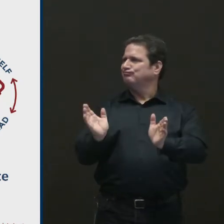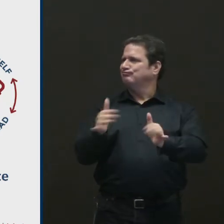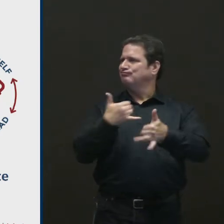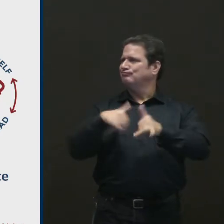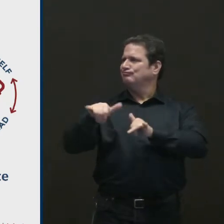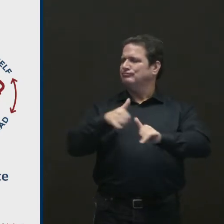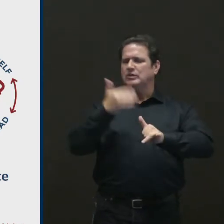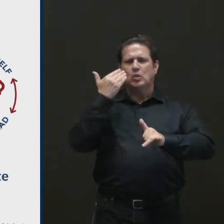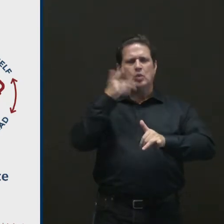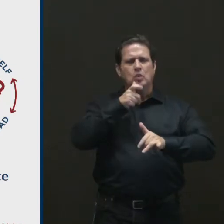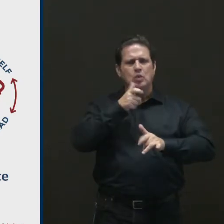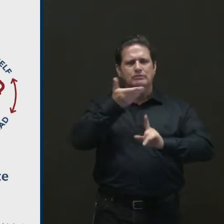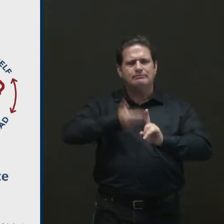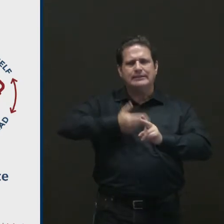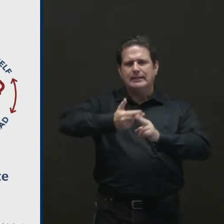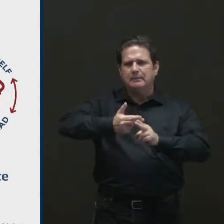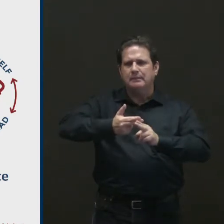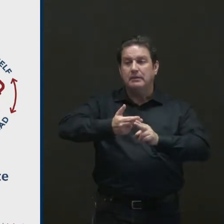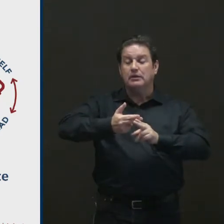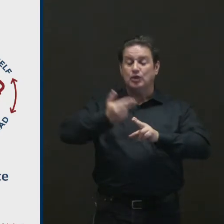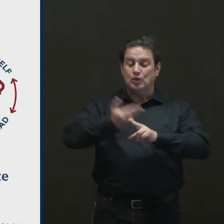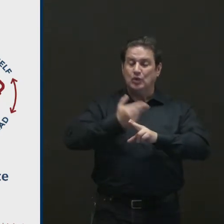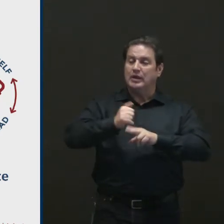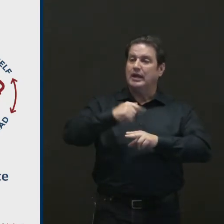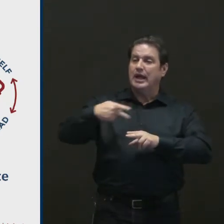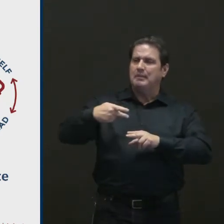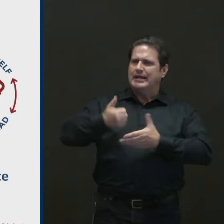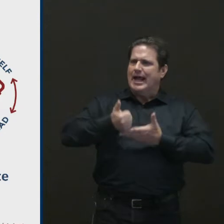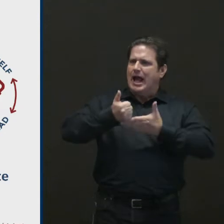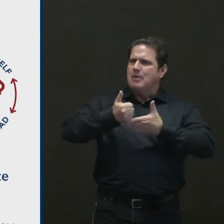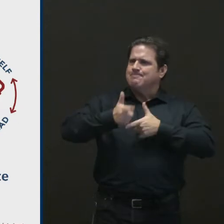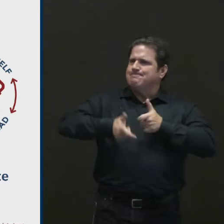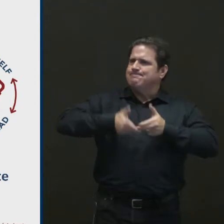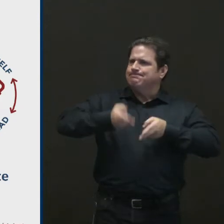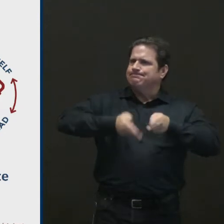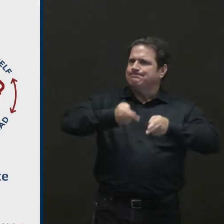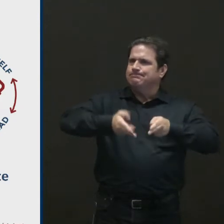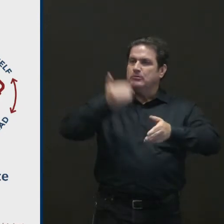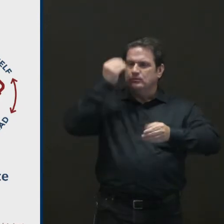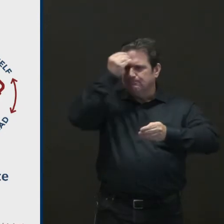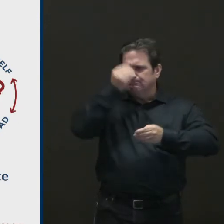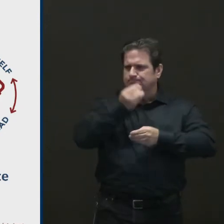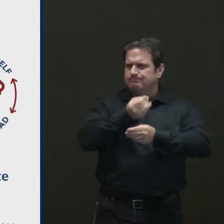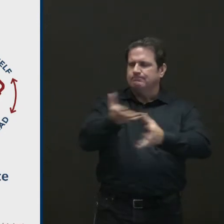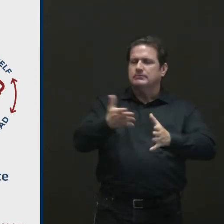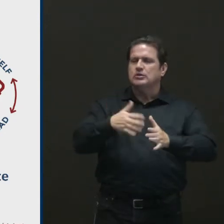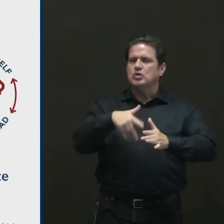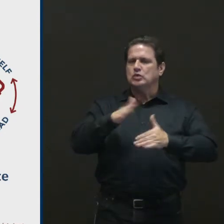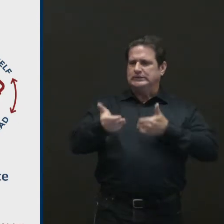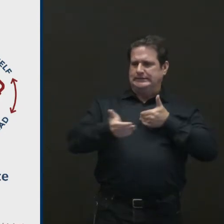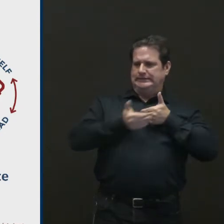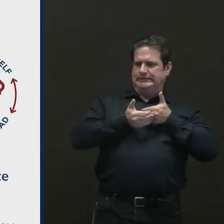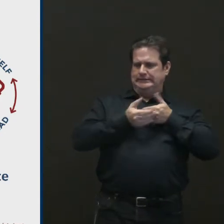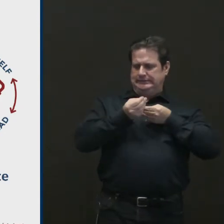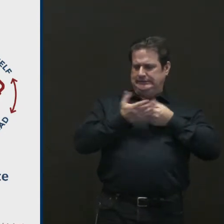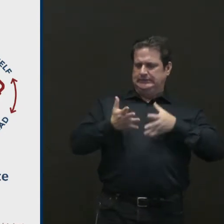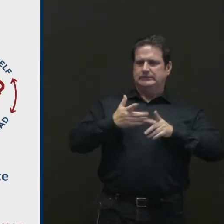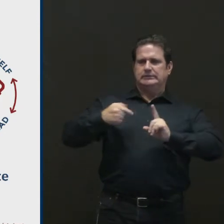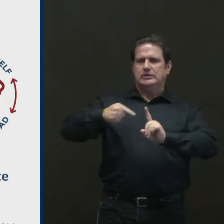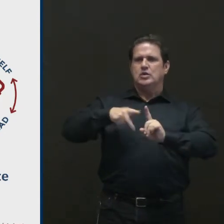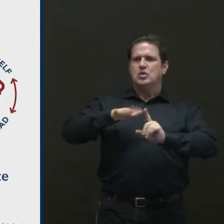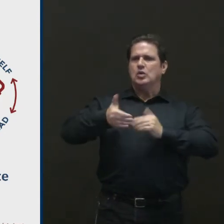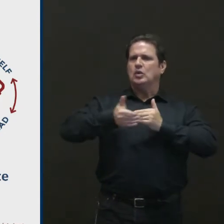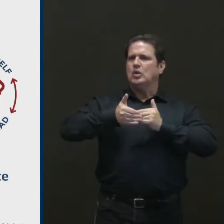party. And so using this app will help us speed up the process of notifying close contacts and even identifying